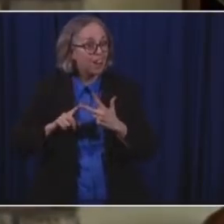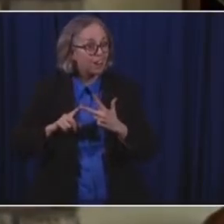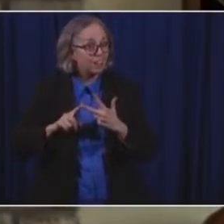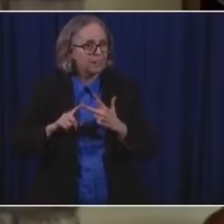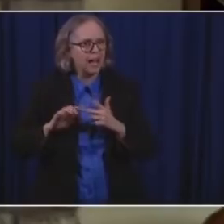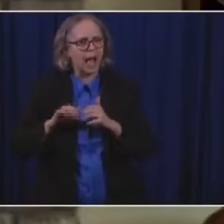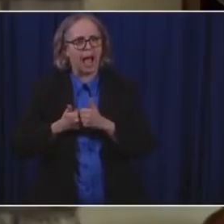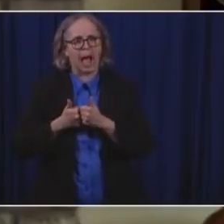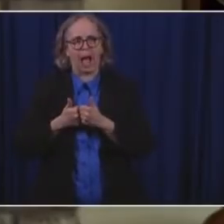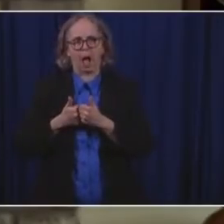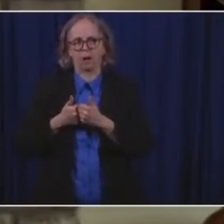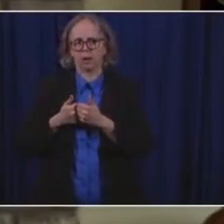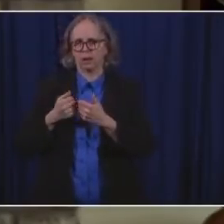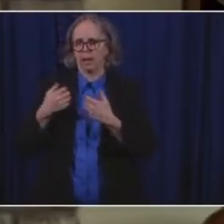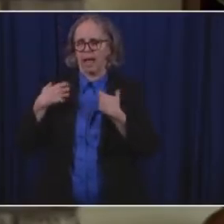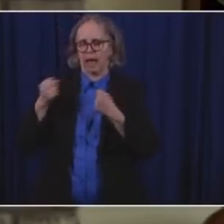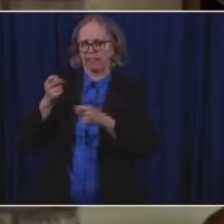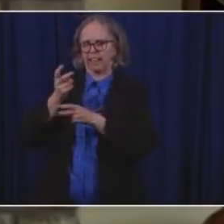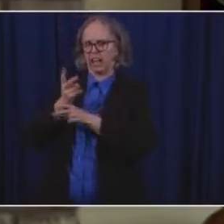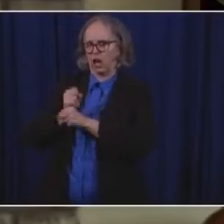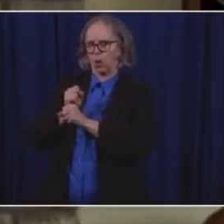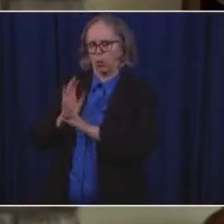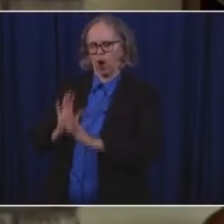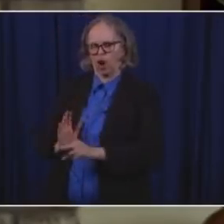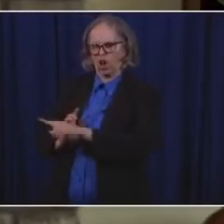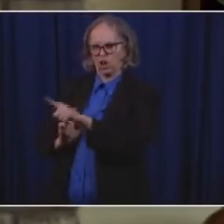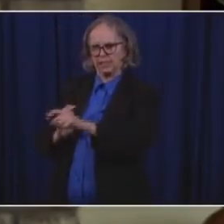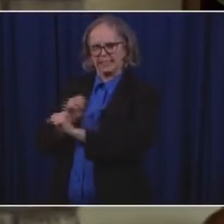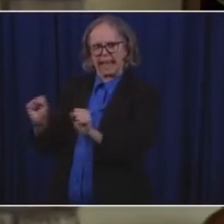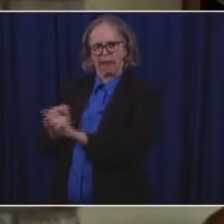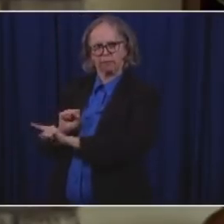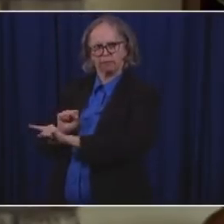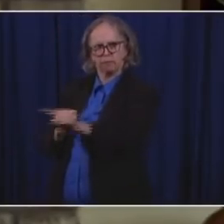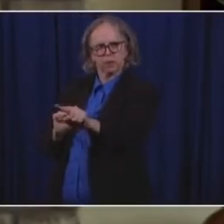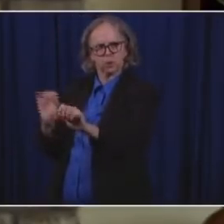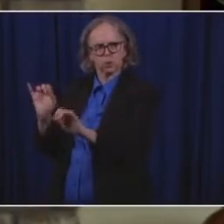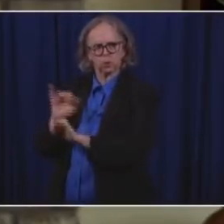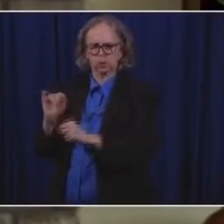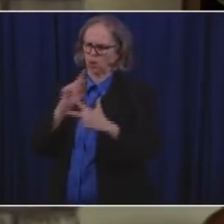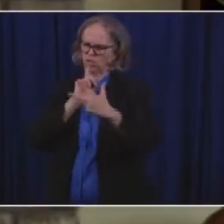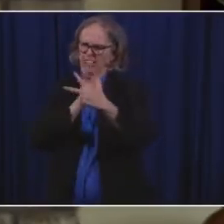healthcare workers out there and protect them so that they can protect us.